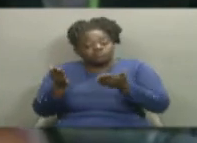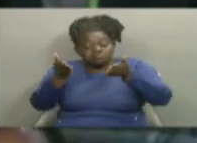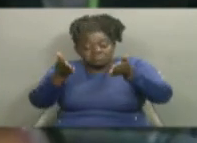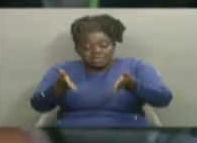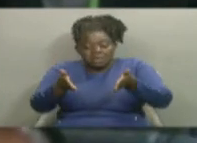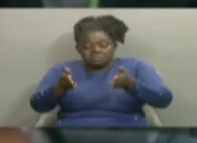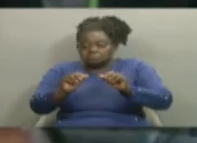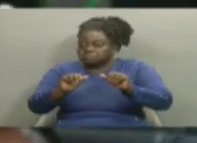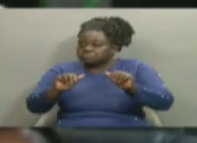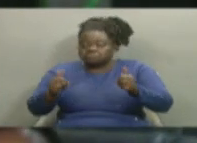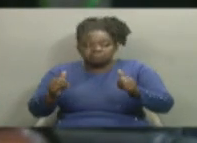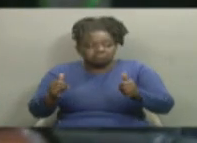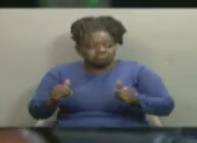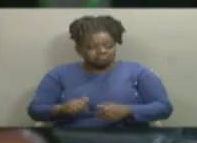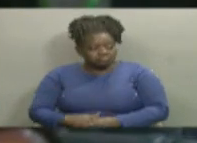here.